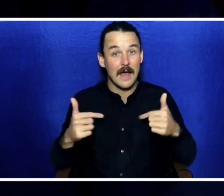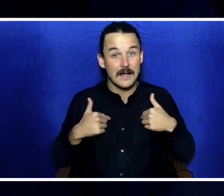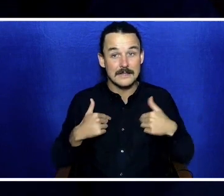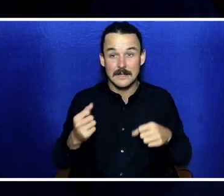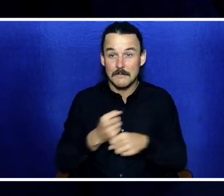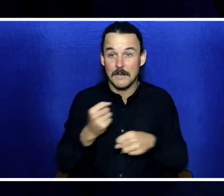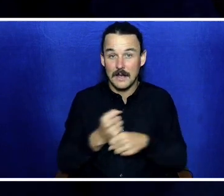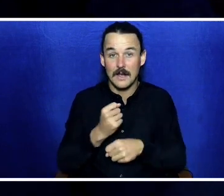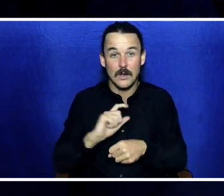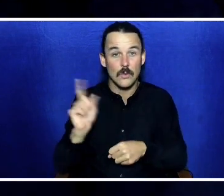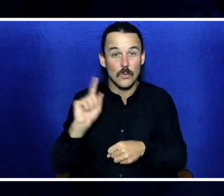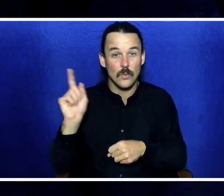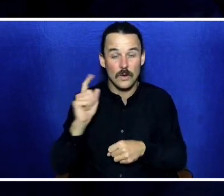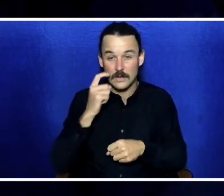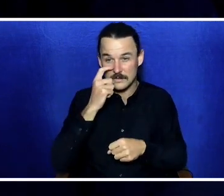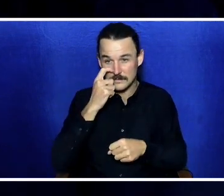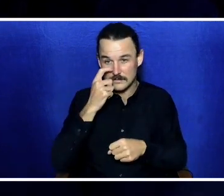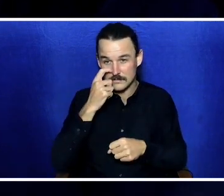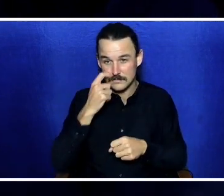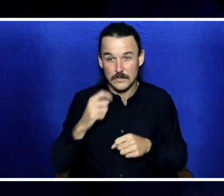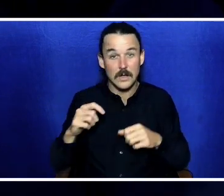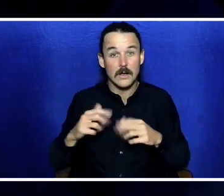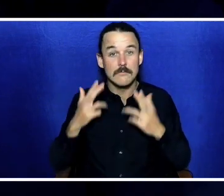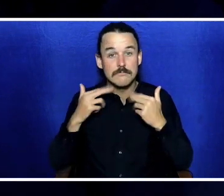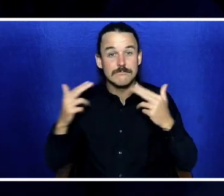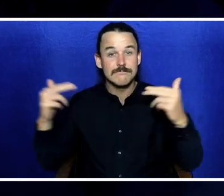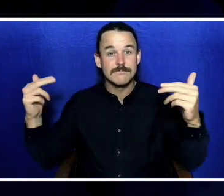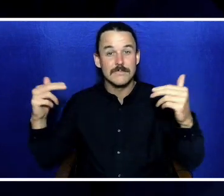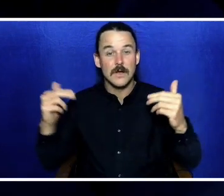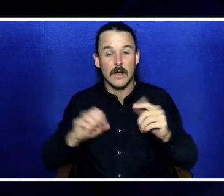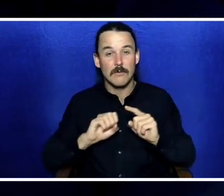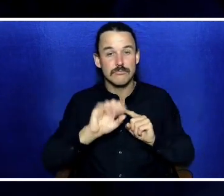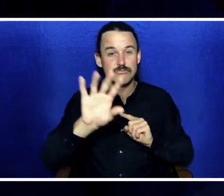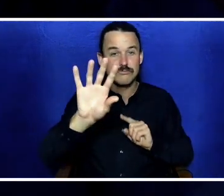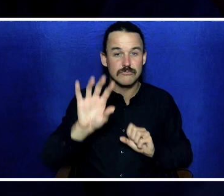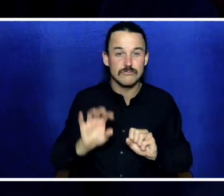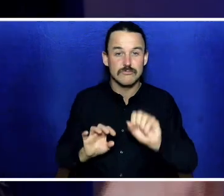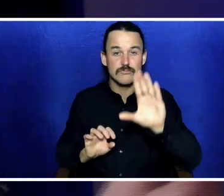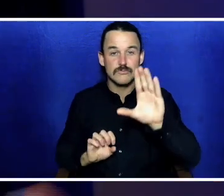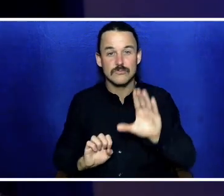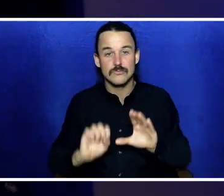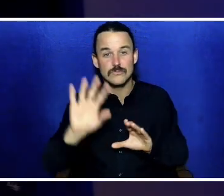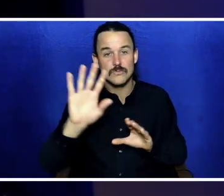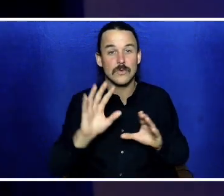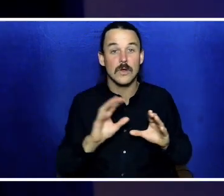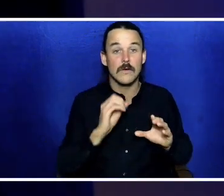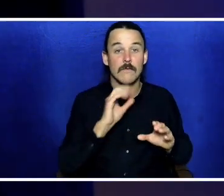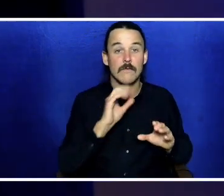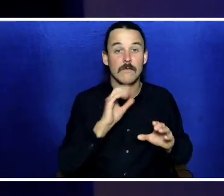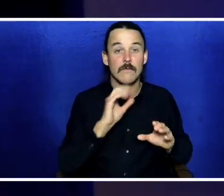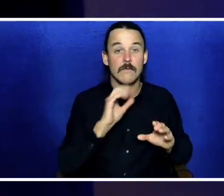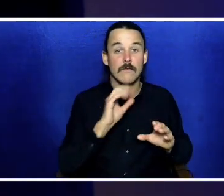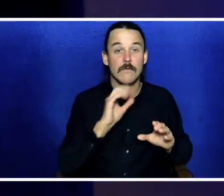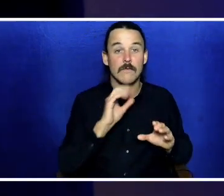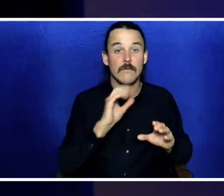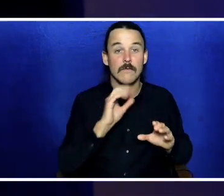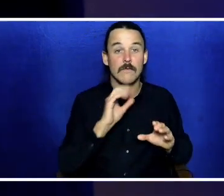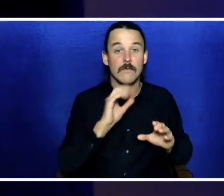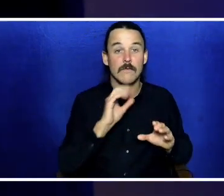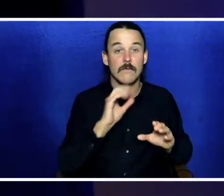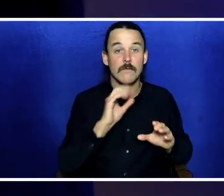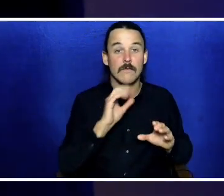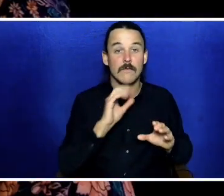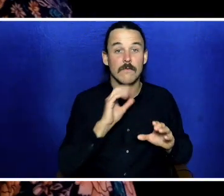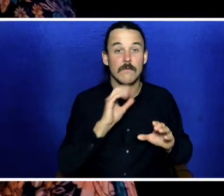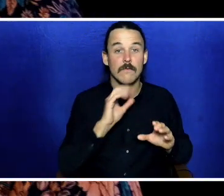the great Fred Williams to exemplify the interior of Australia. Elizabeth, who else is involved in this production?